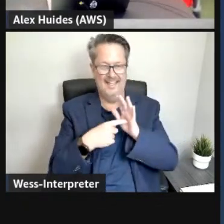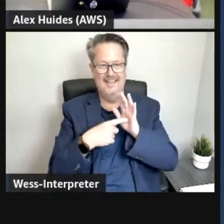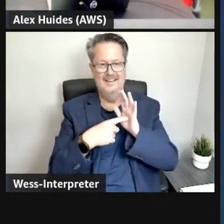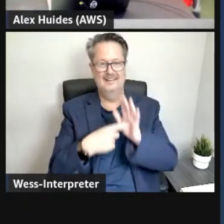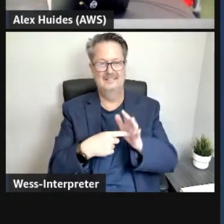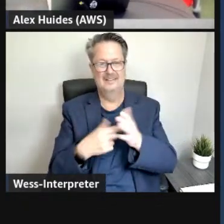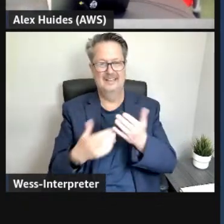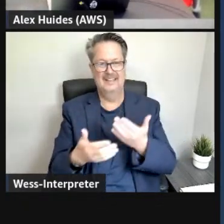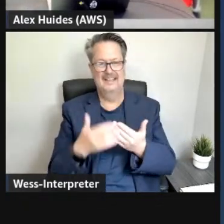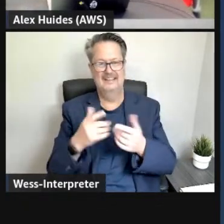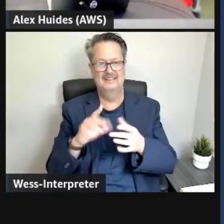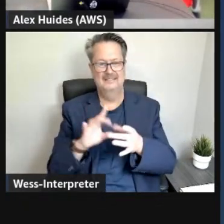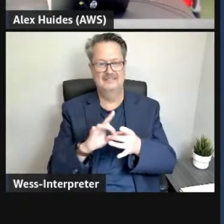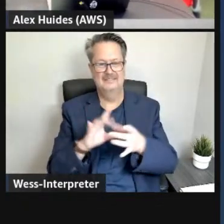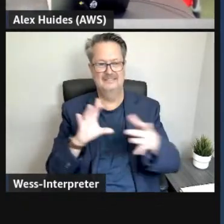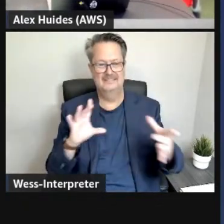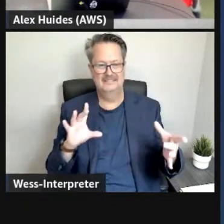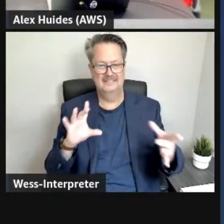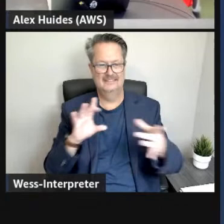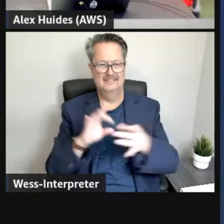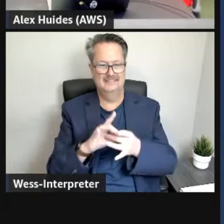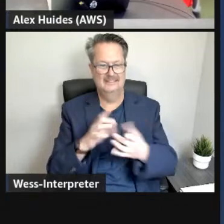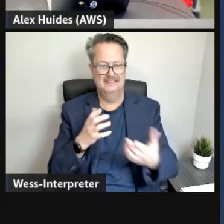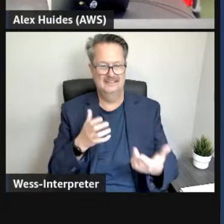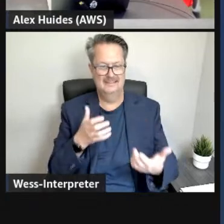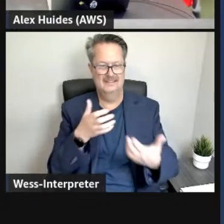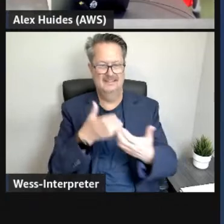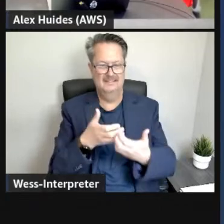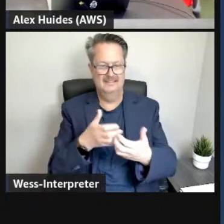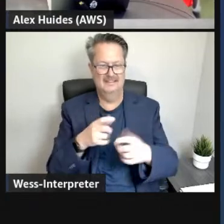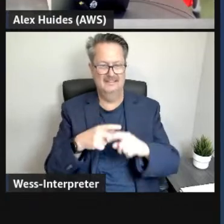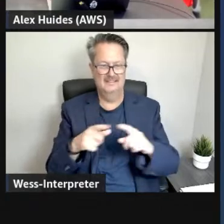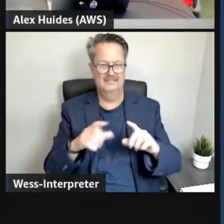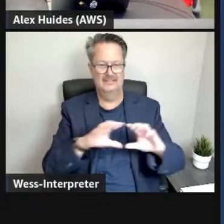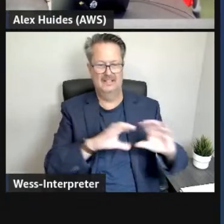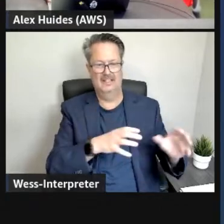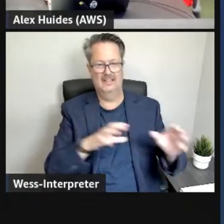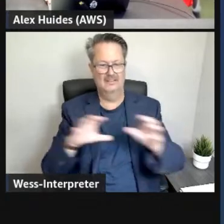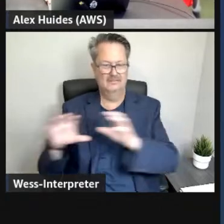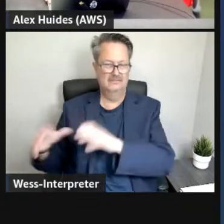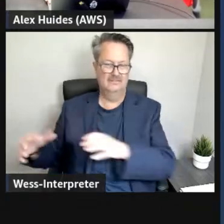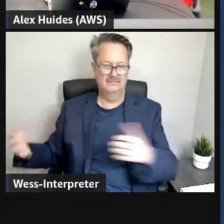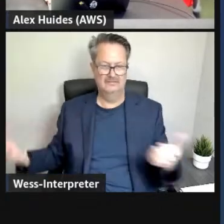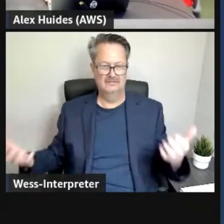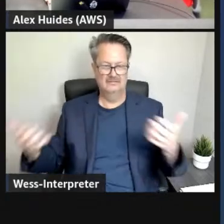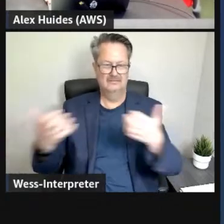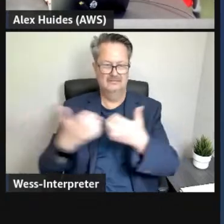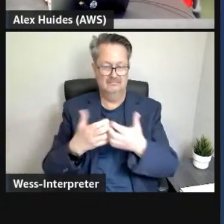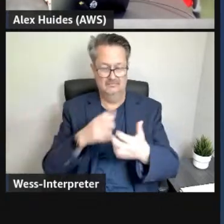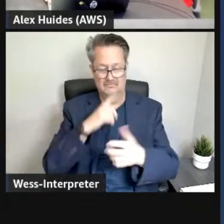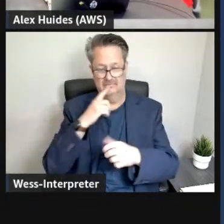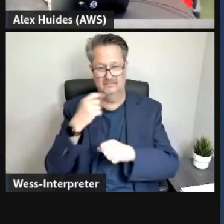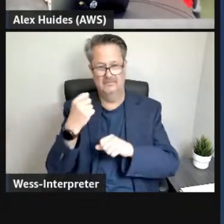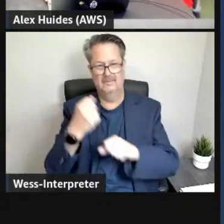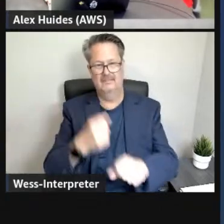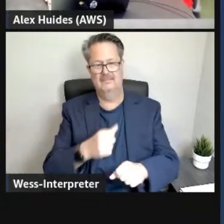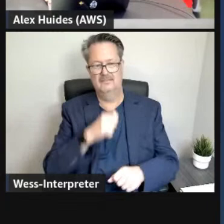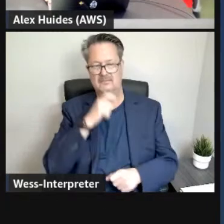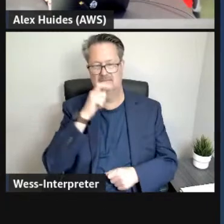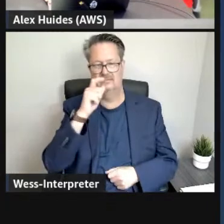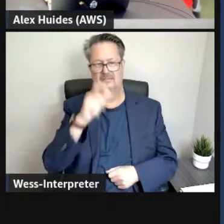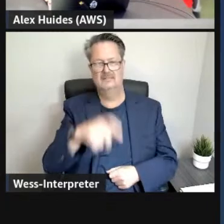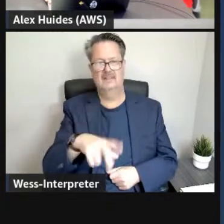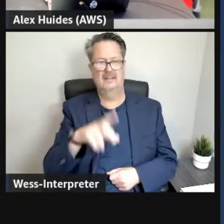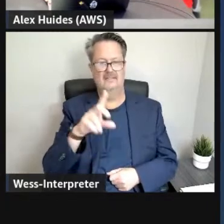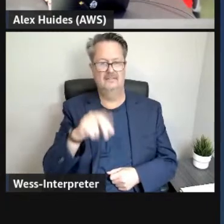to connect different classes together. Sure. These were two different VPCs. So actually pretty powerful. You didn't have to do any transit gateway